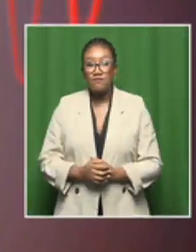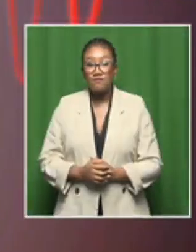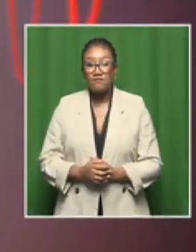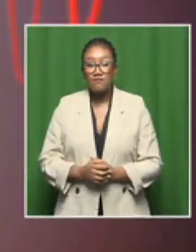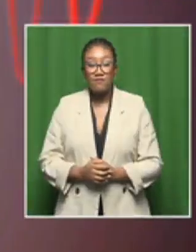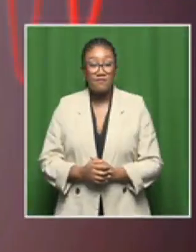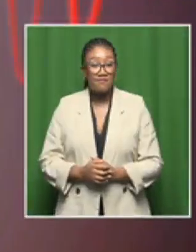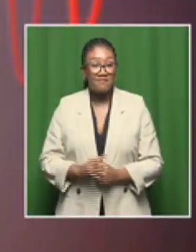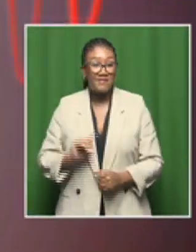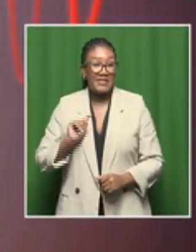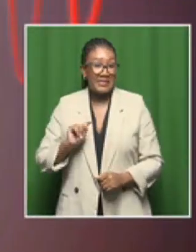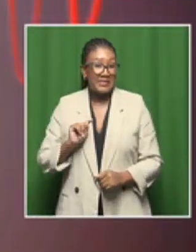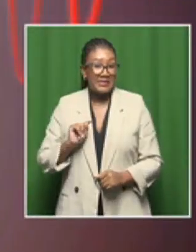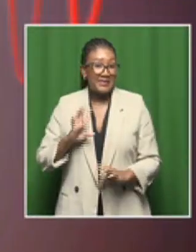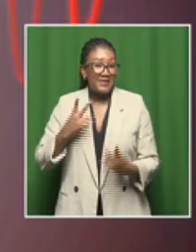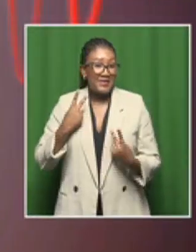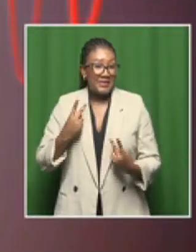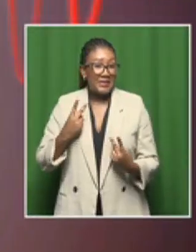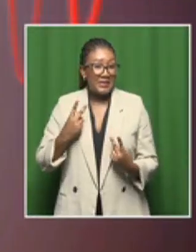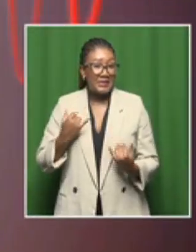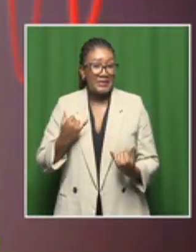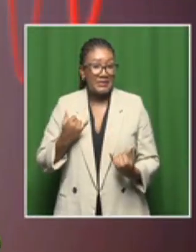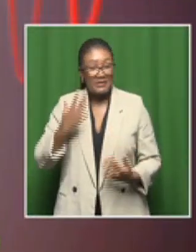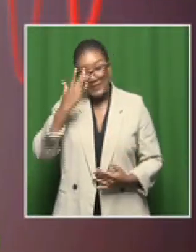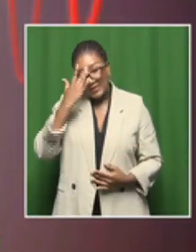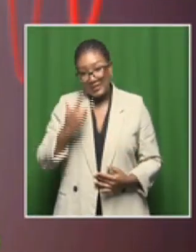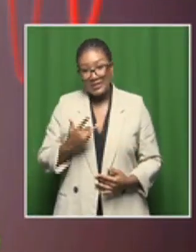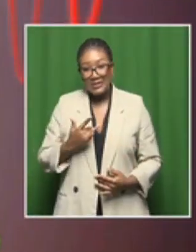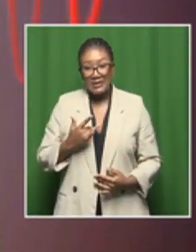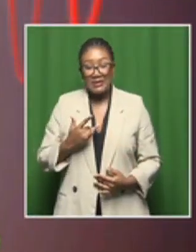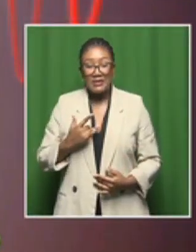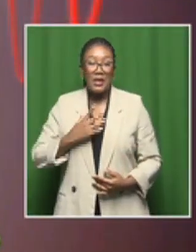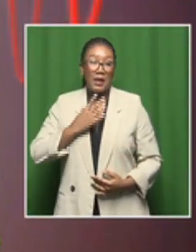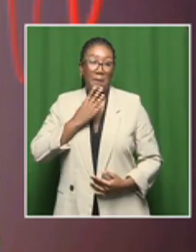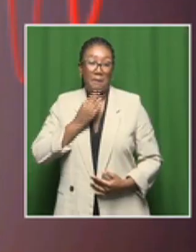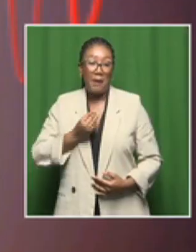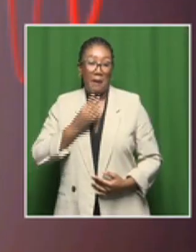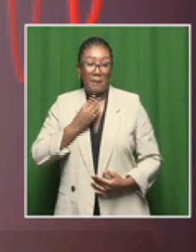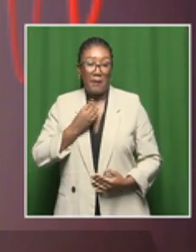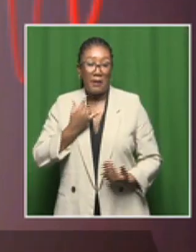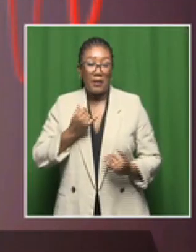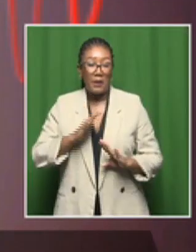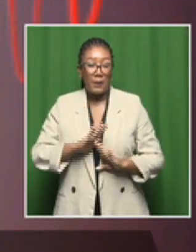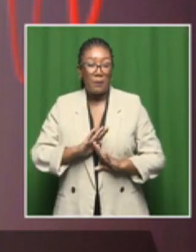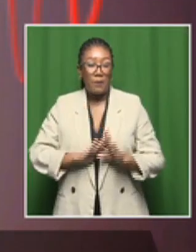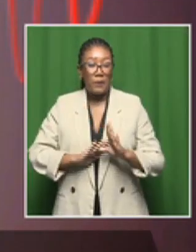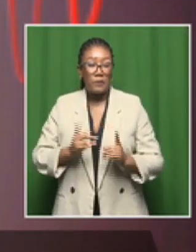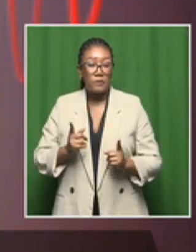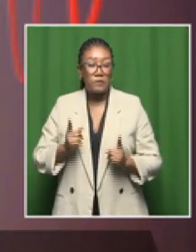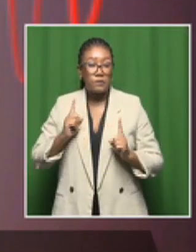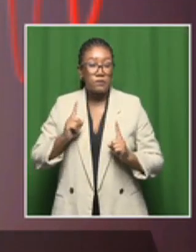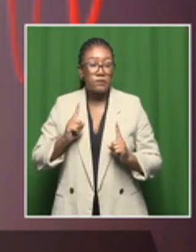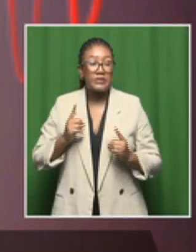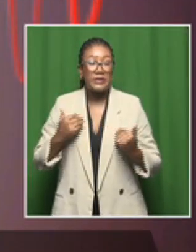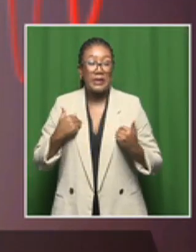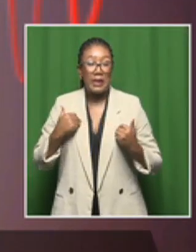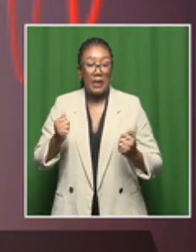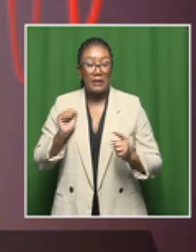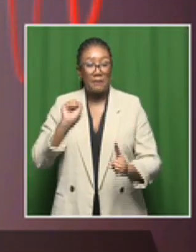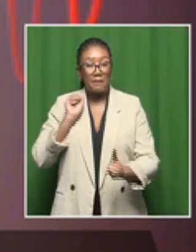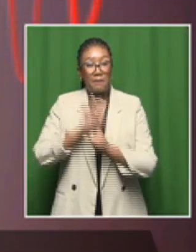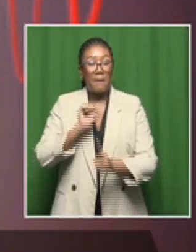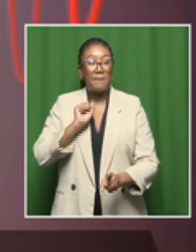Now, a growing pandemic is sweeping across South Africa and it's threatening the health and well-being of millions. Now, it's